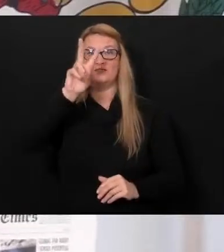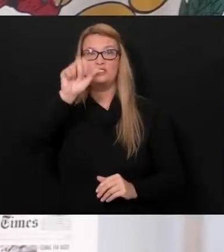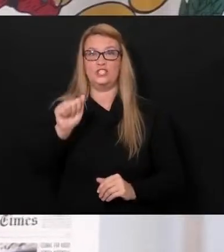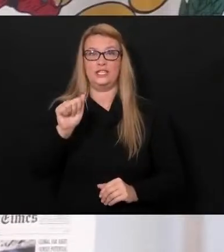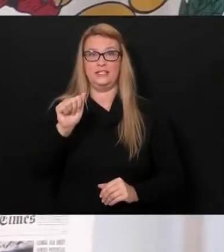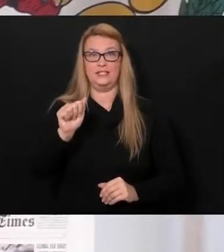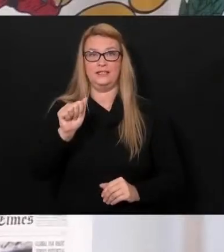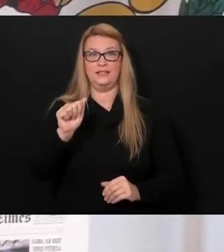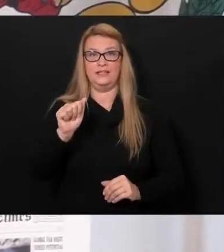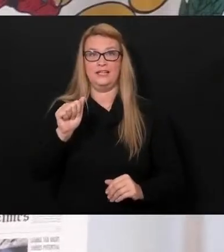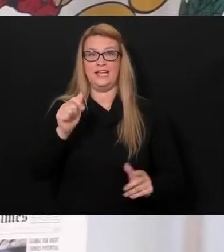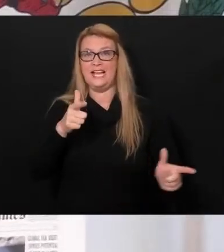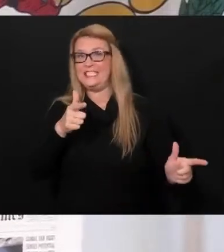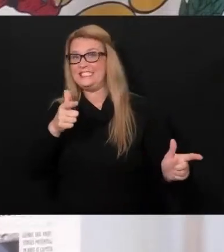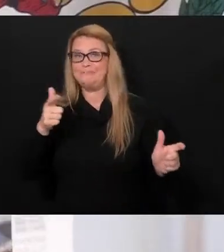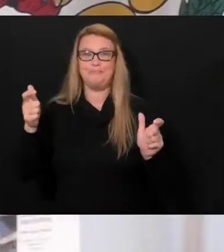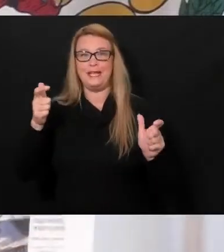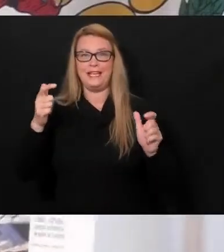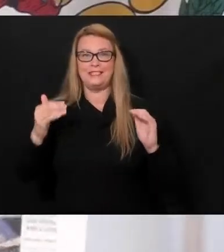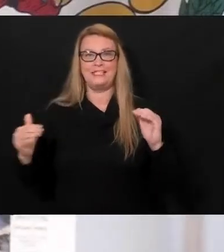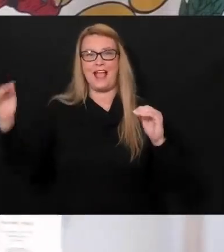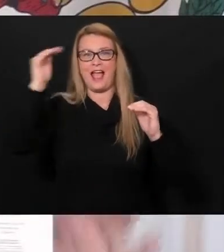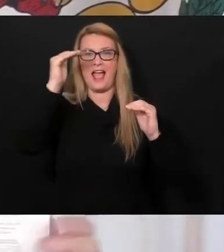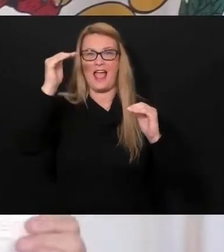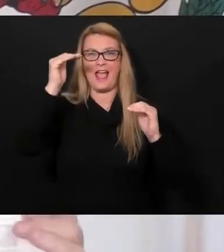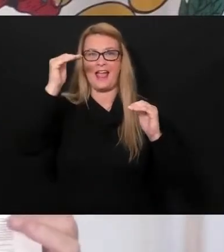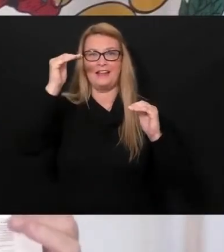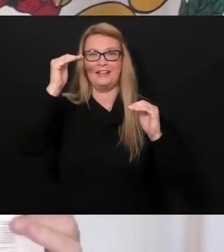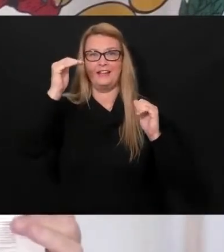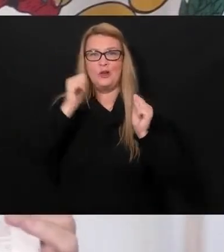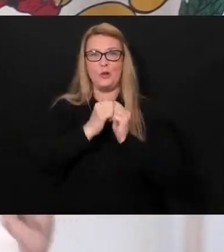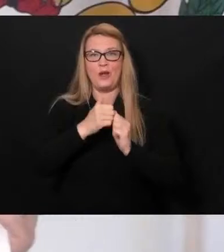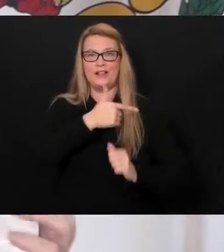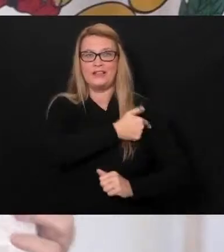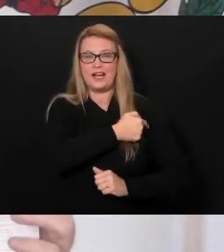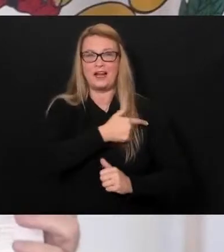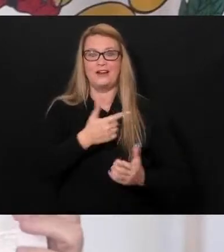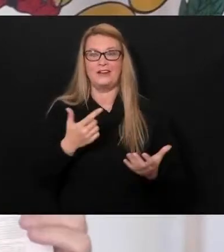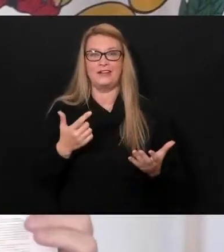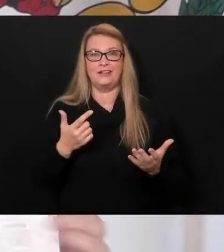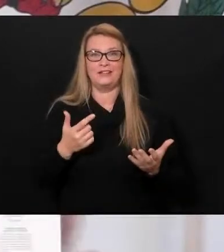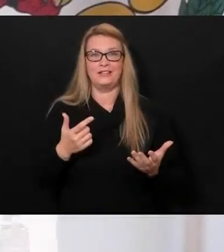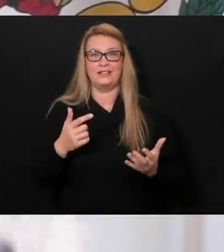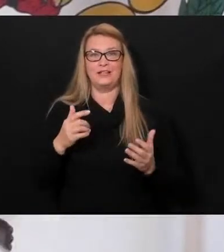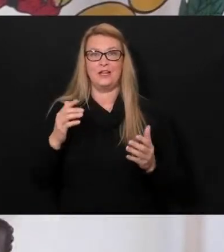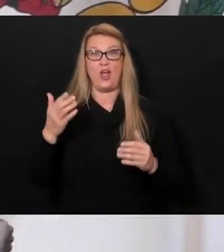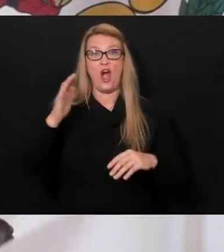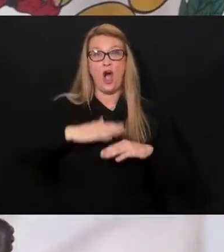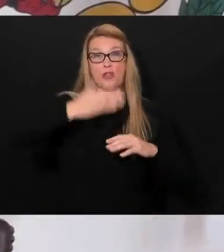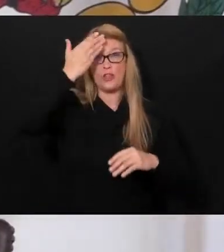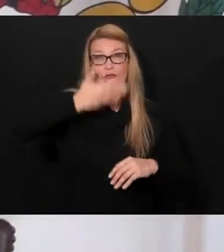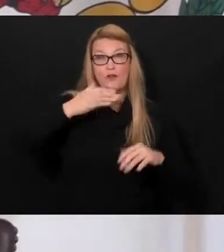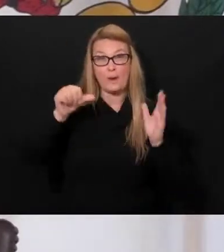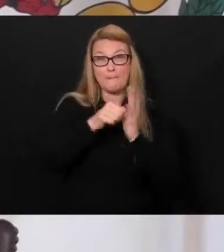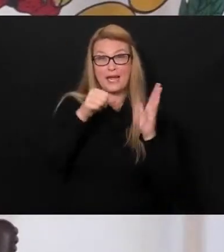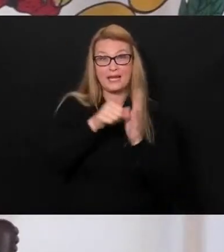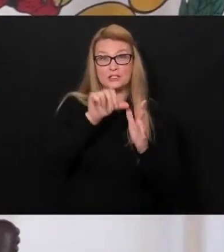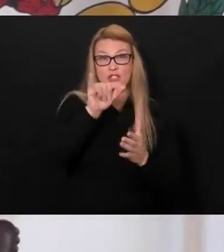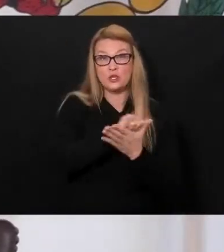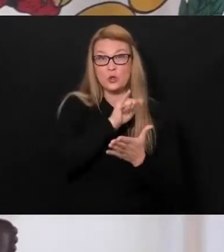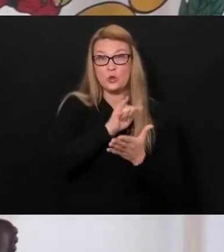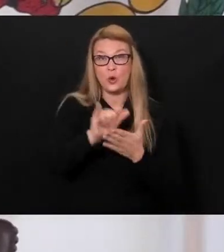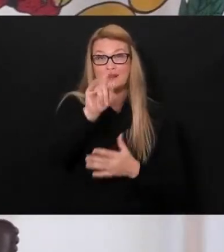Virginia speeds ahead on inoculation. The cover of the New York Times. Everybody